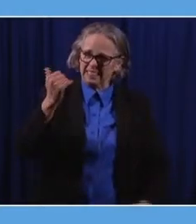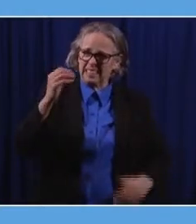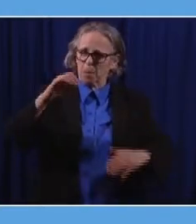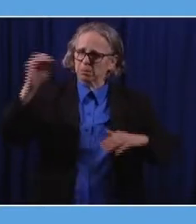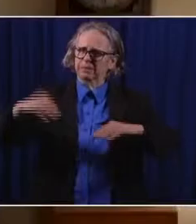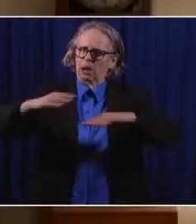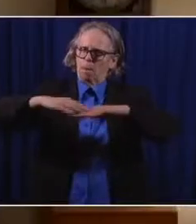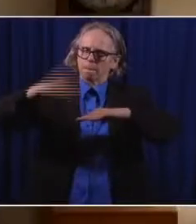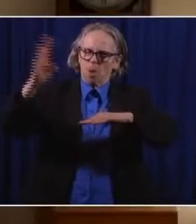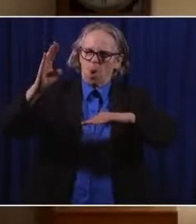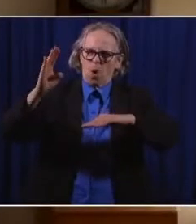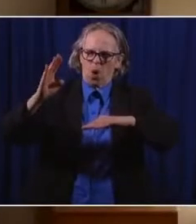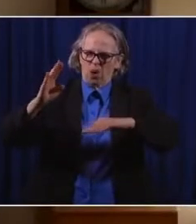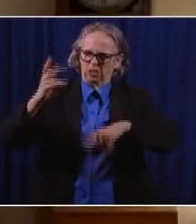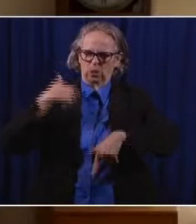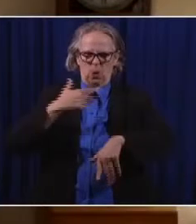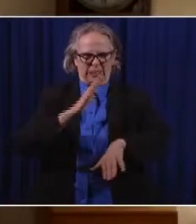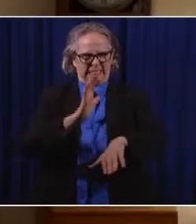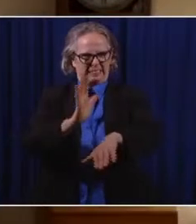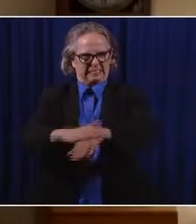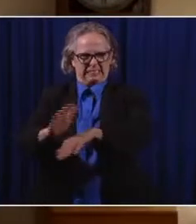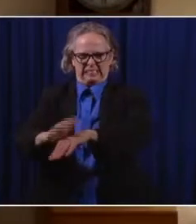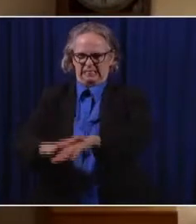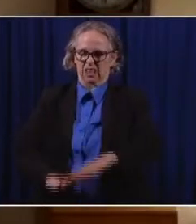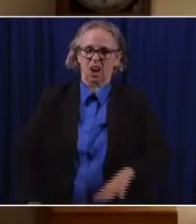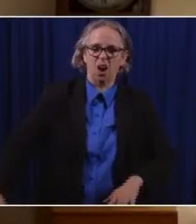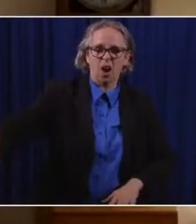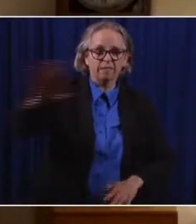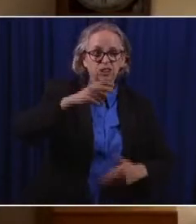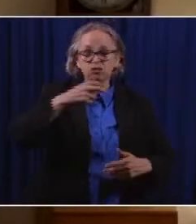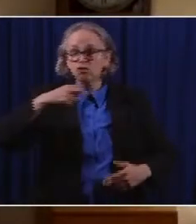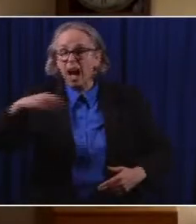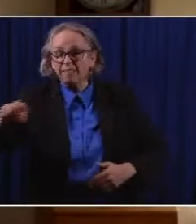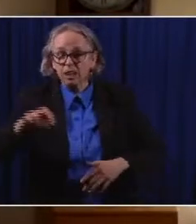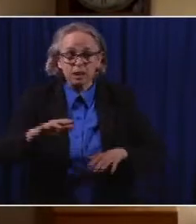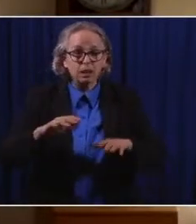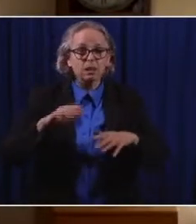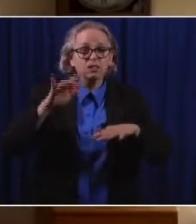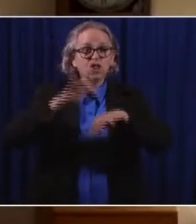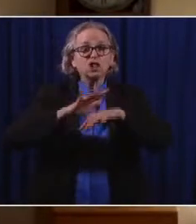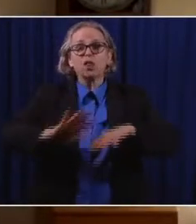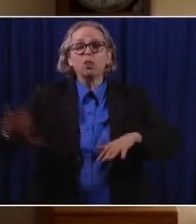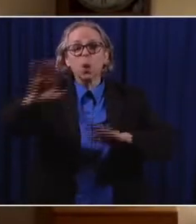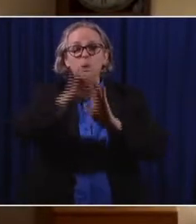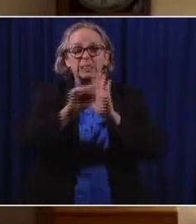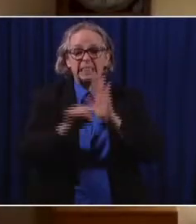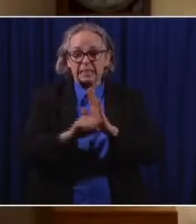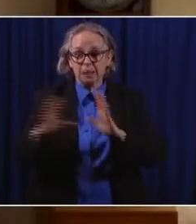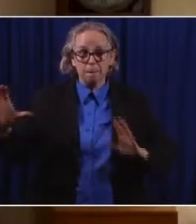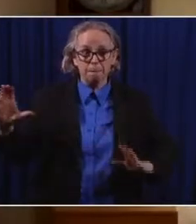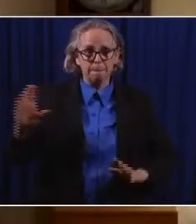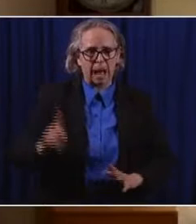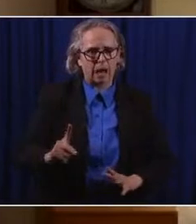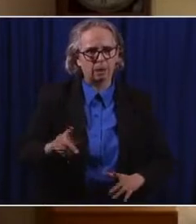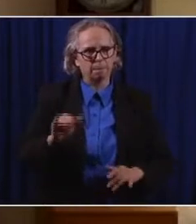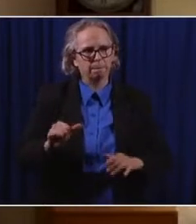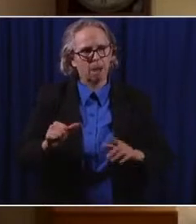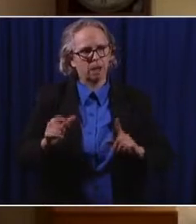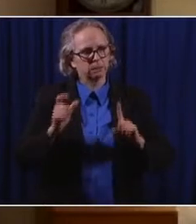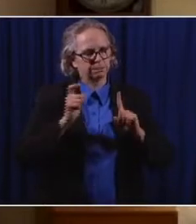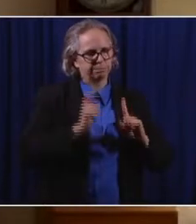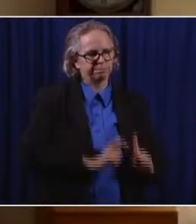So again, you're traveling to those states, obviously, and coming back, be careful. If you're traveling there, staying for a while, be